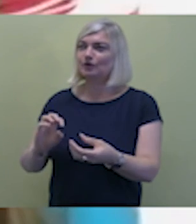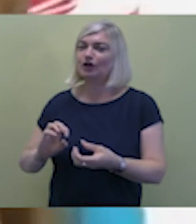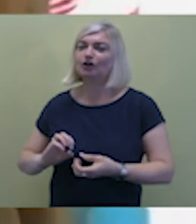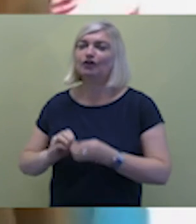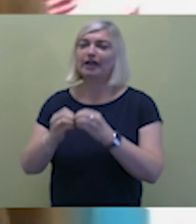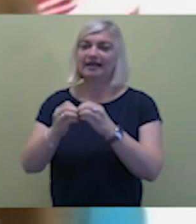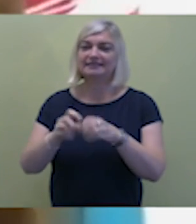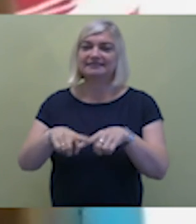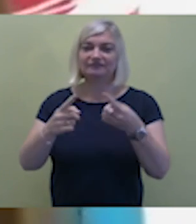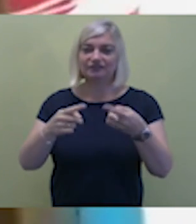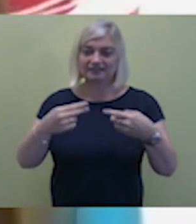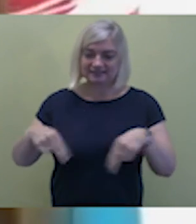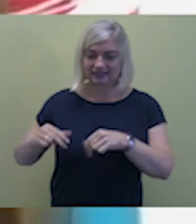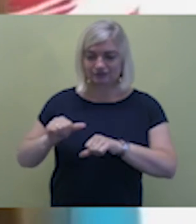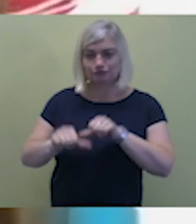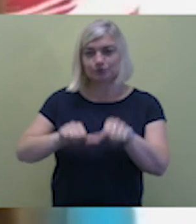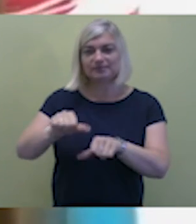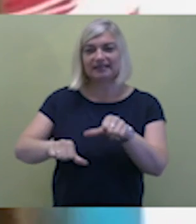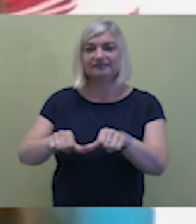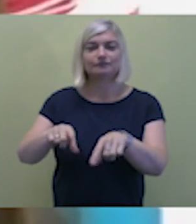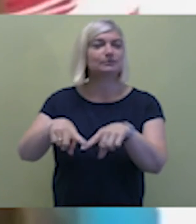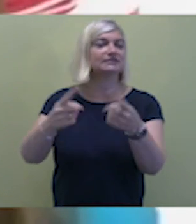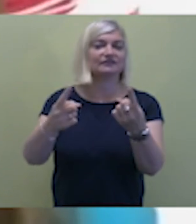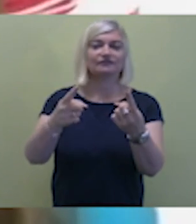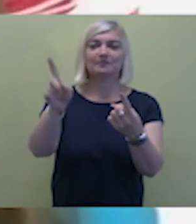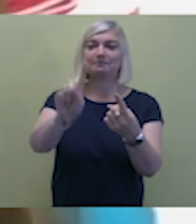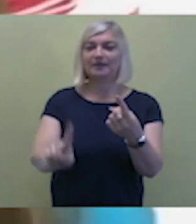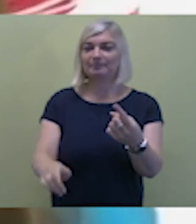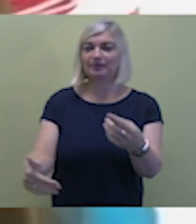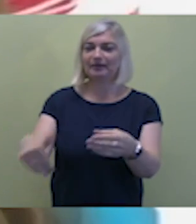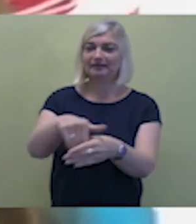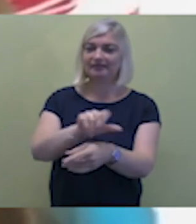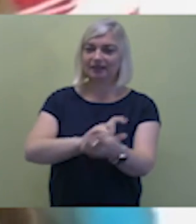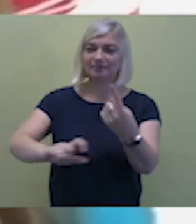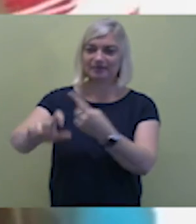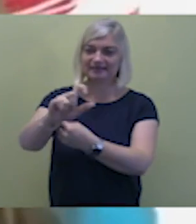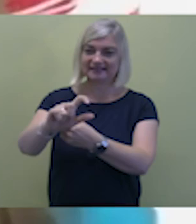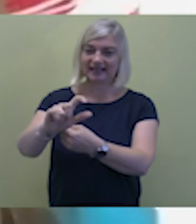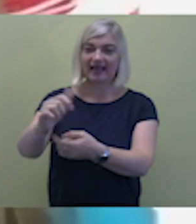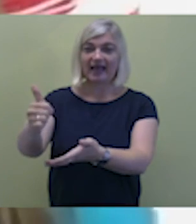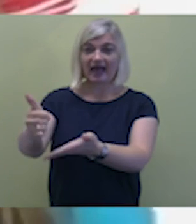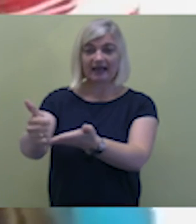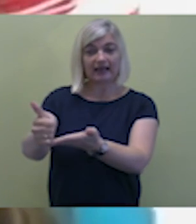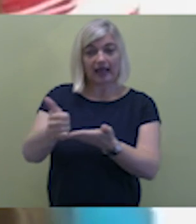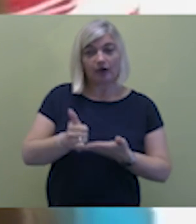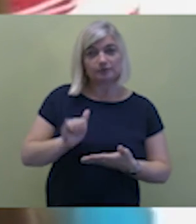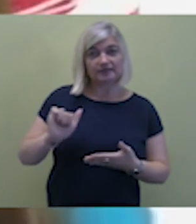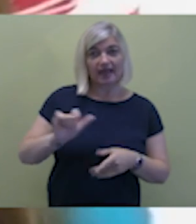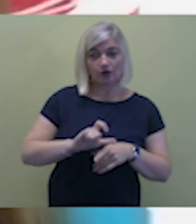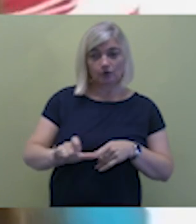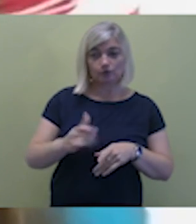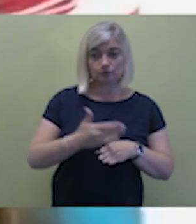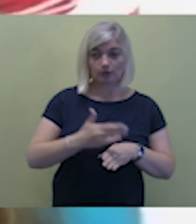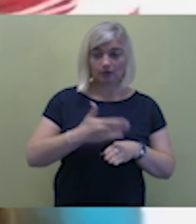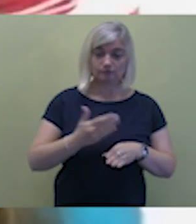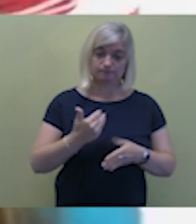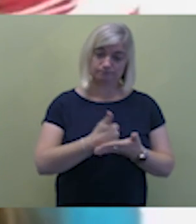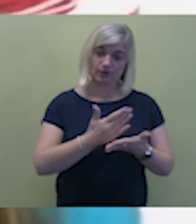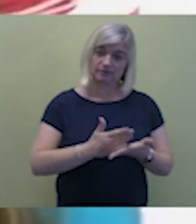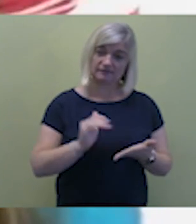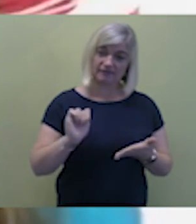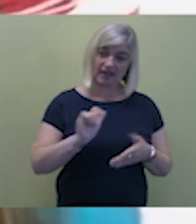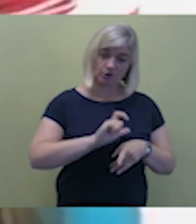for different people in the community. And this builds into their coursework that they do, because a part of their course is